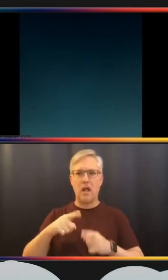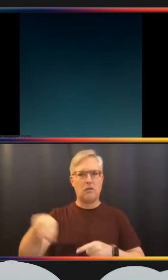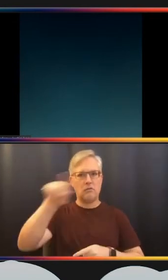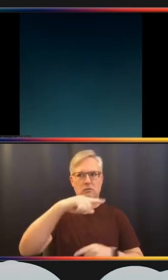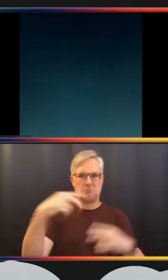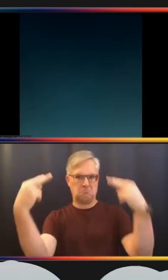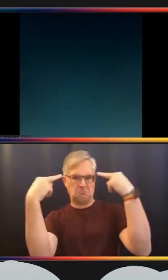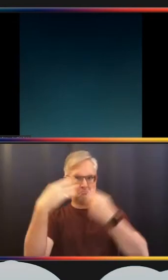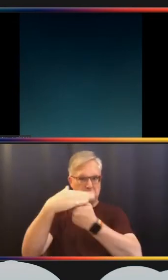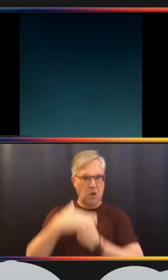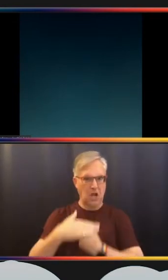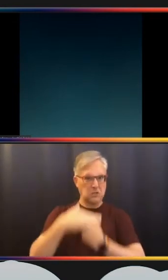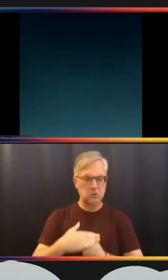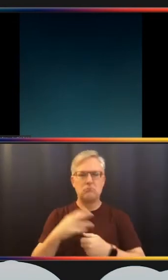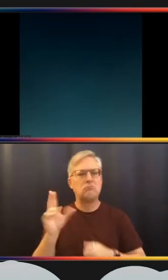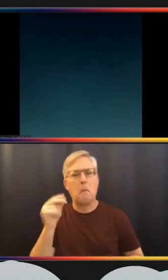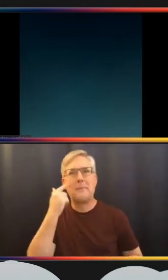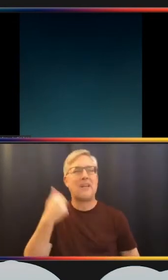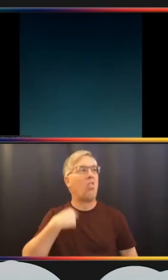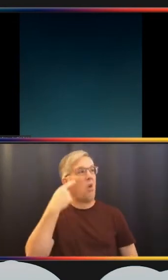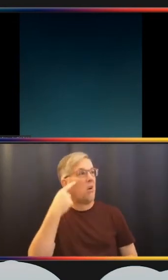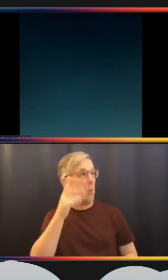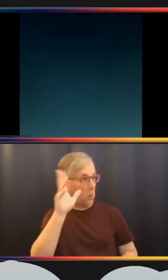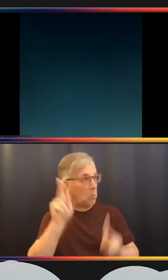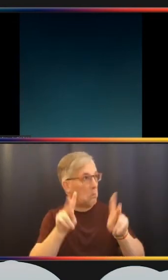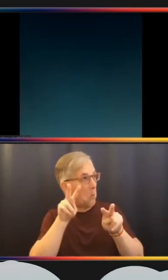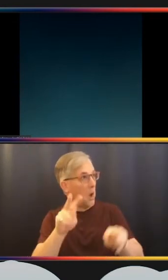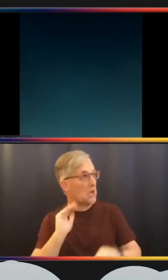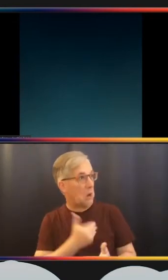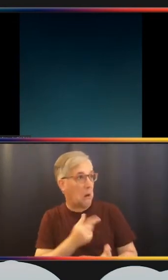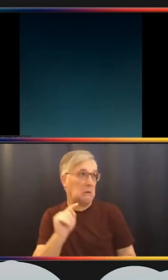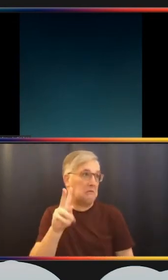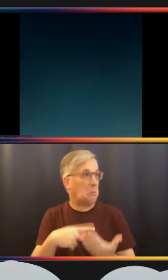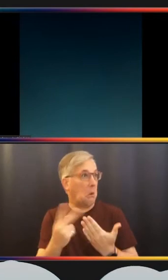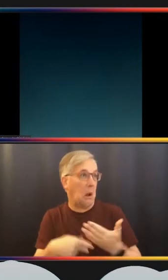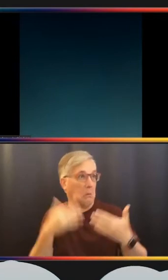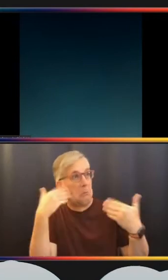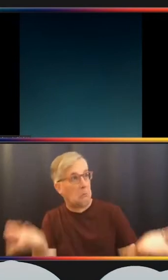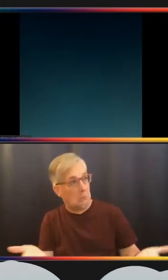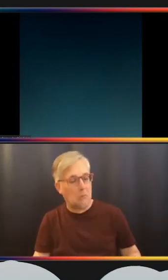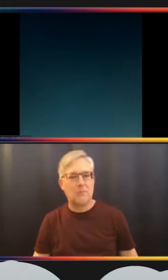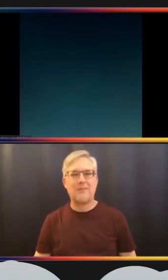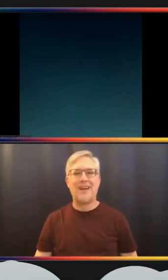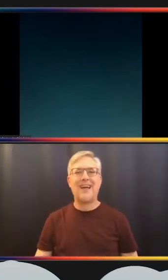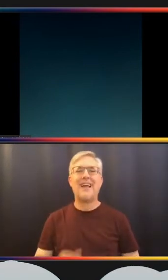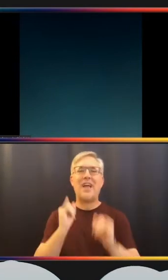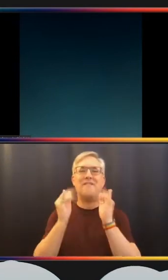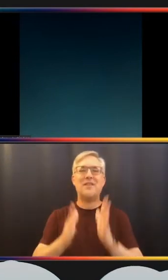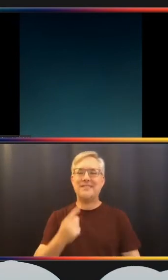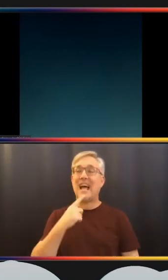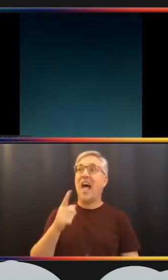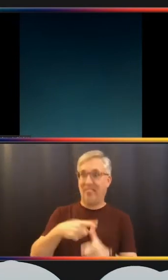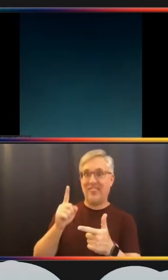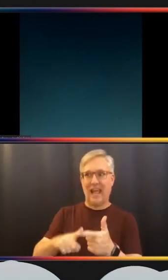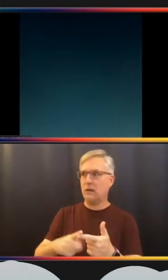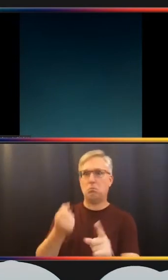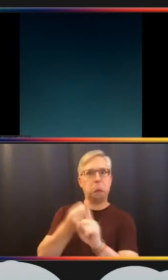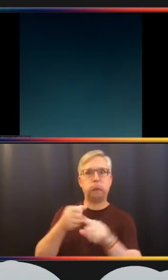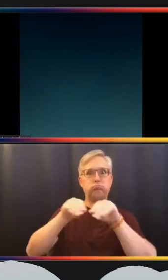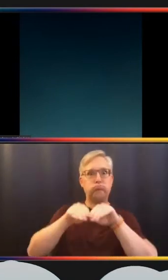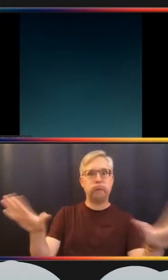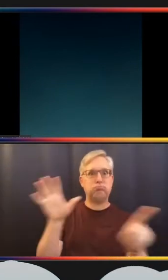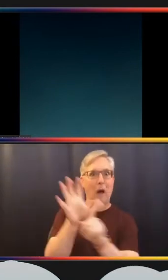anybody even going to see the show? Who knows? And then it becomes a hit, and then everyone's watching it. Has